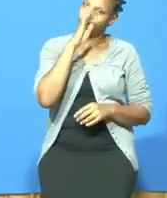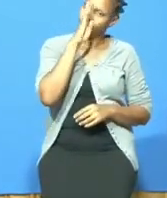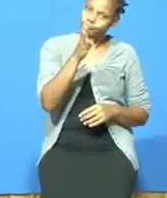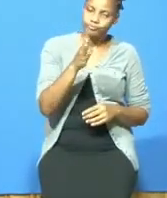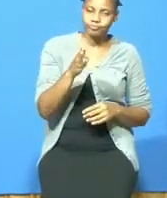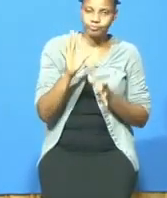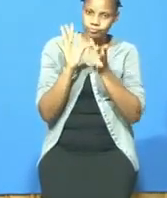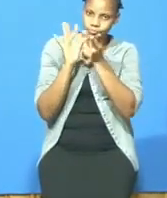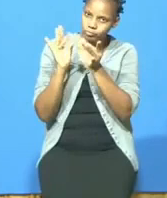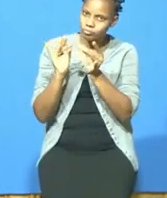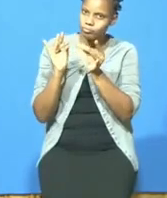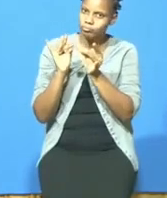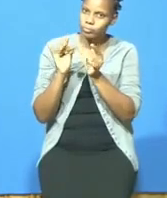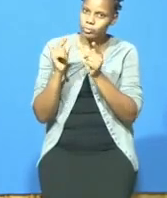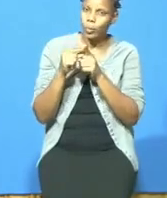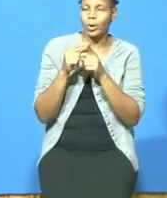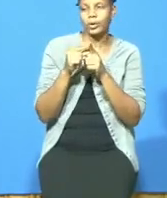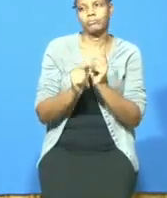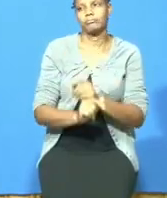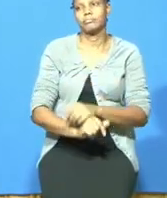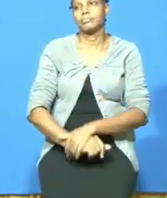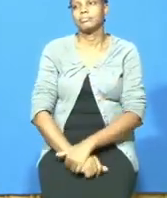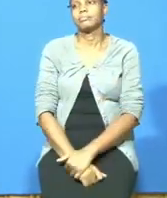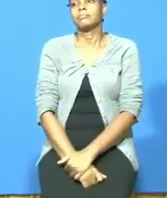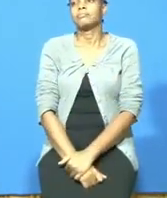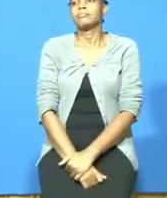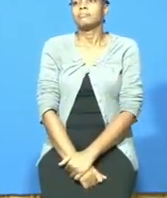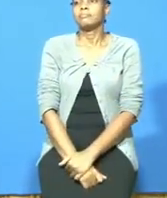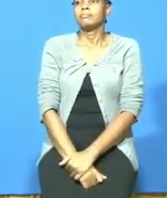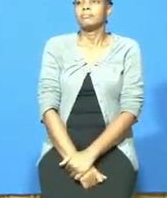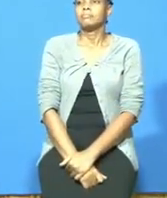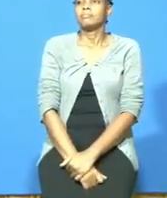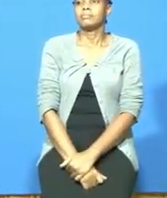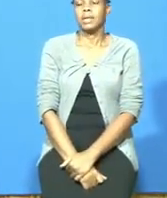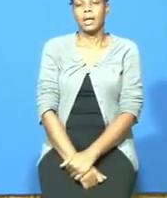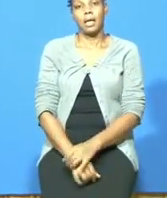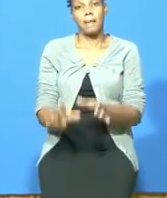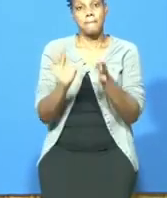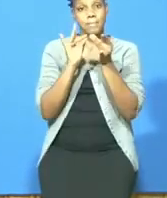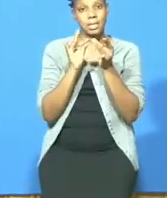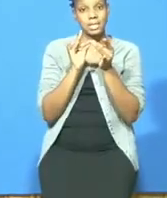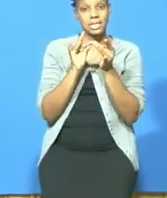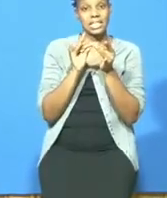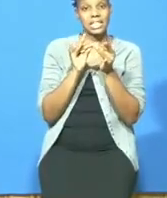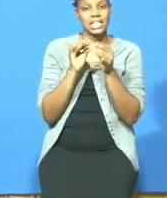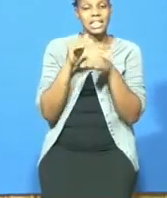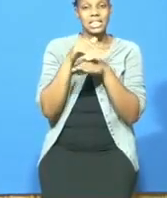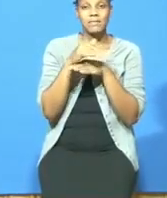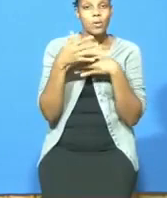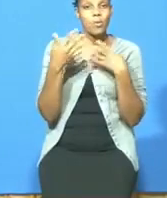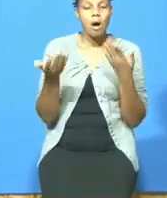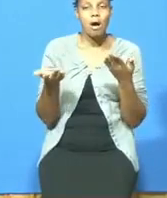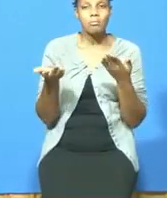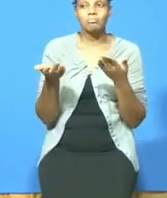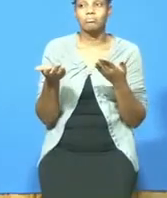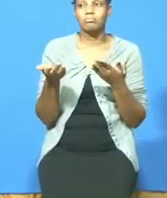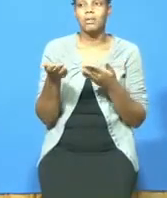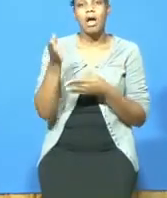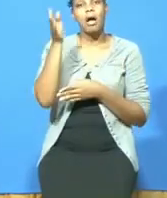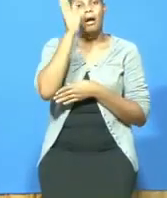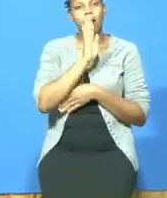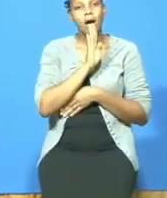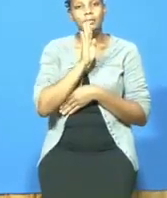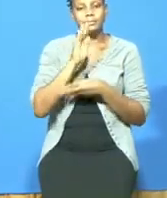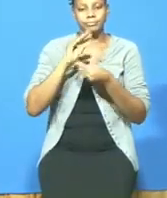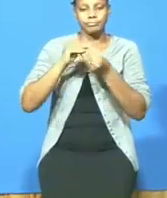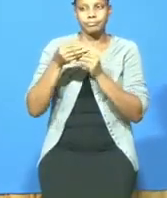straight to the word. Our message this evening is entitled